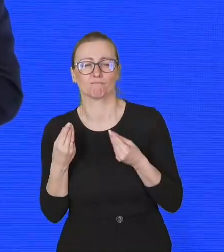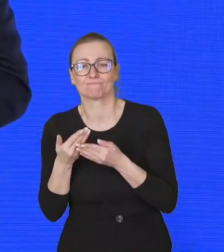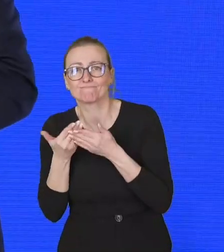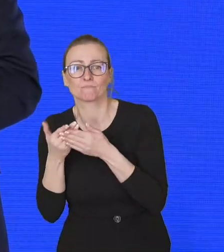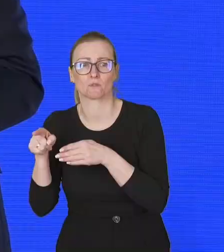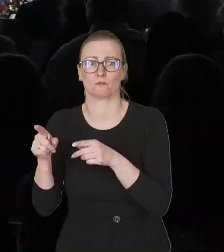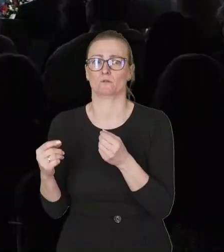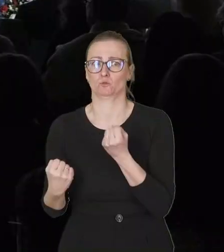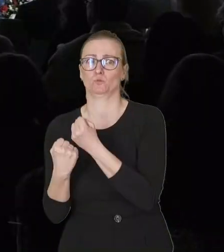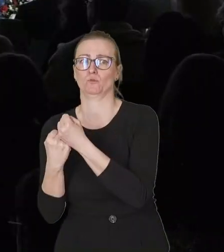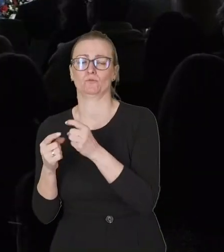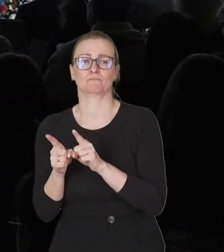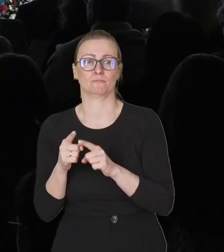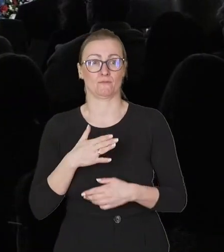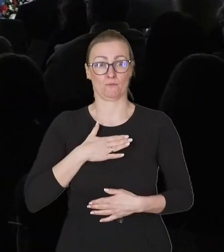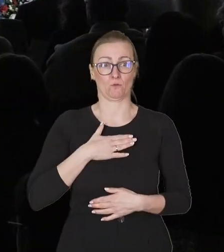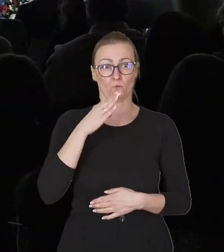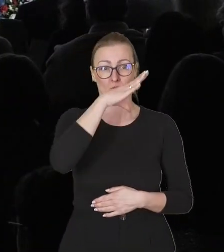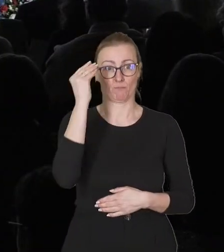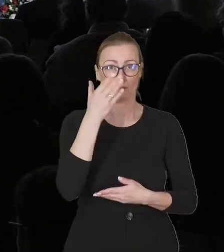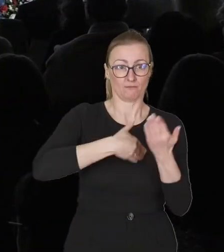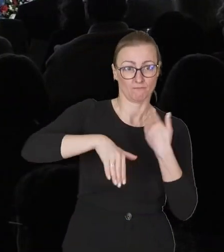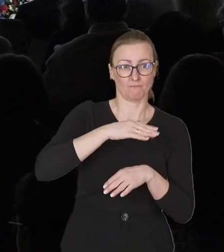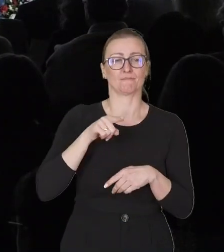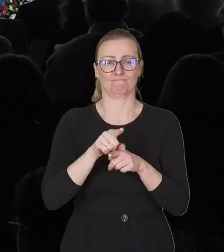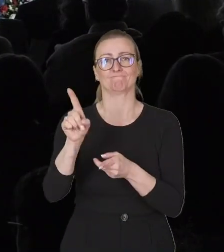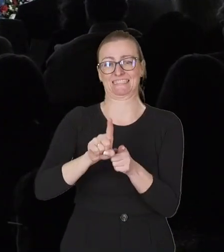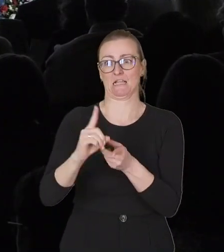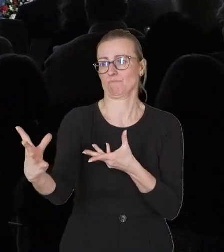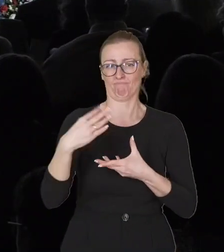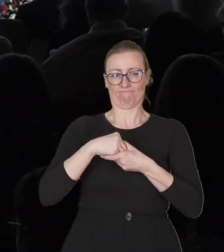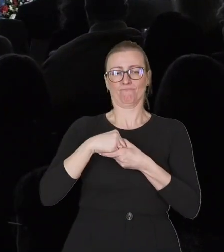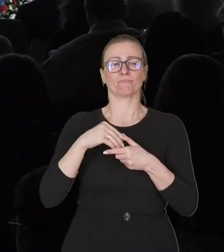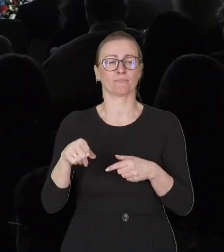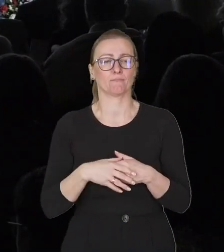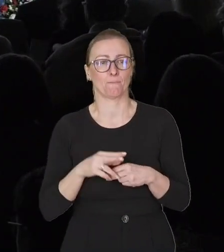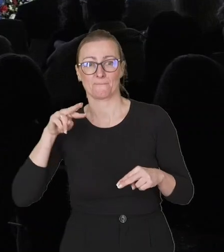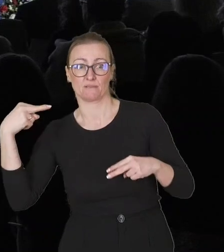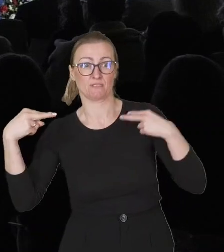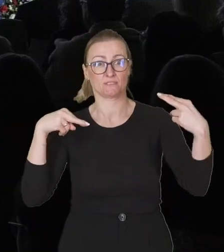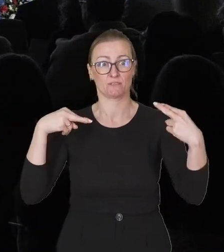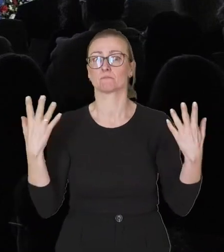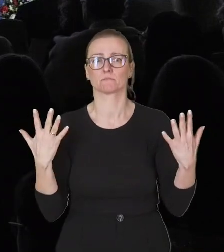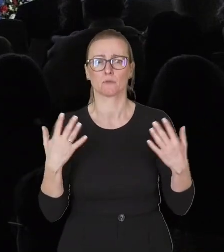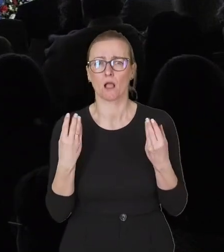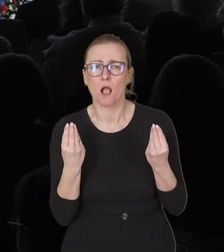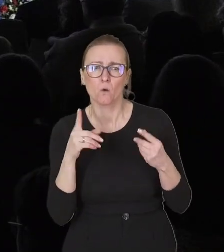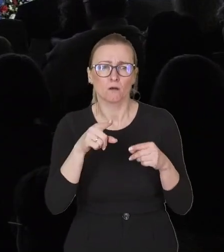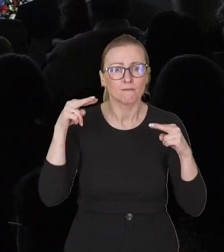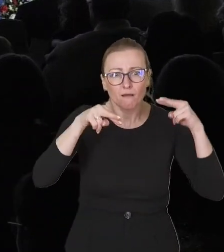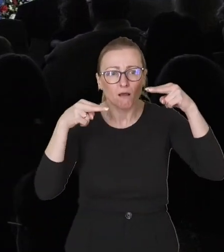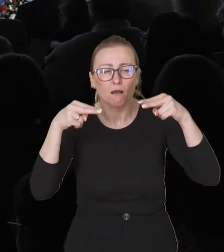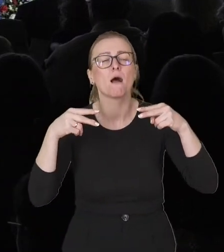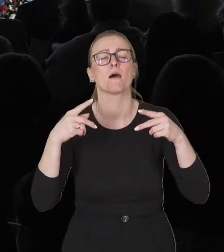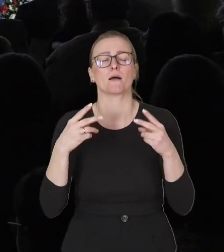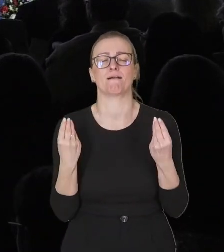this complexity. And this is the kind of the nature we experience everywhere, including within the implementation